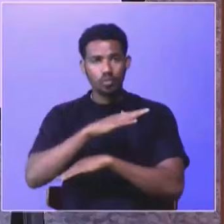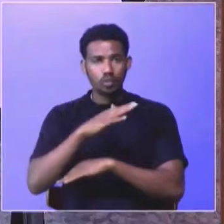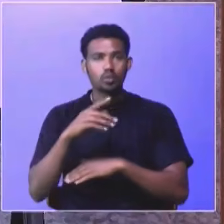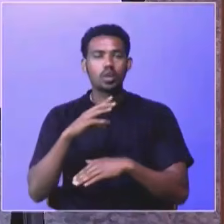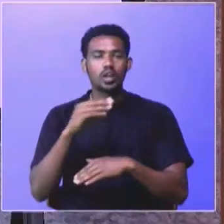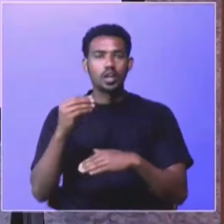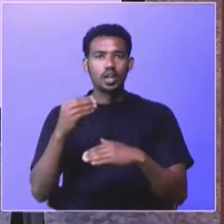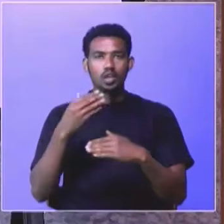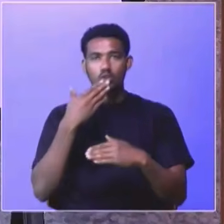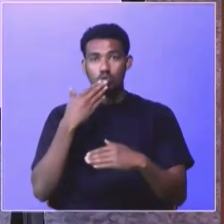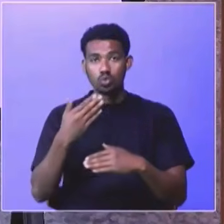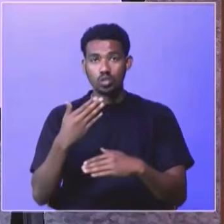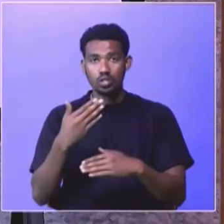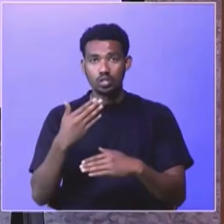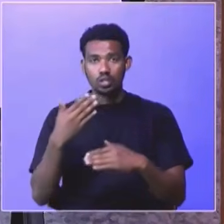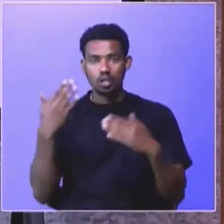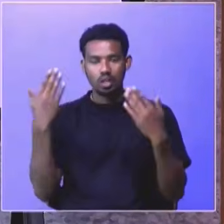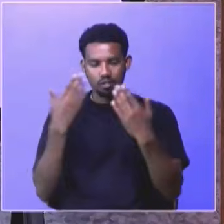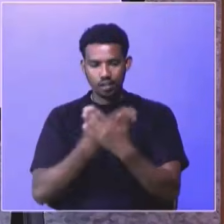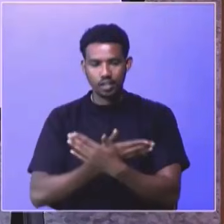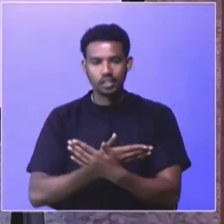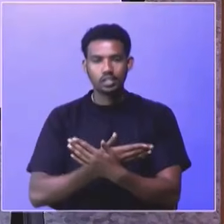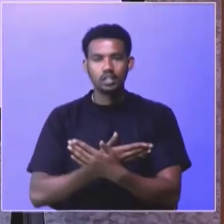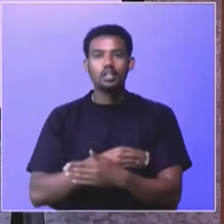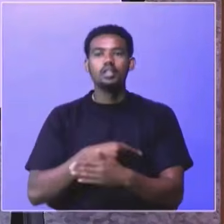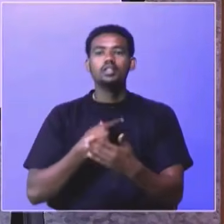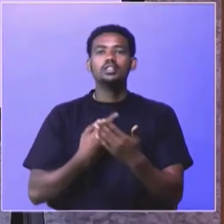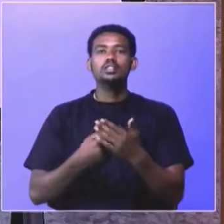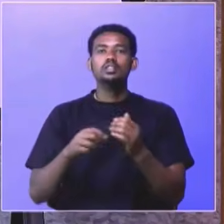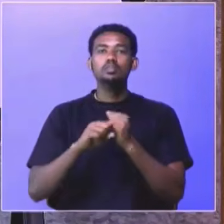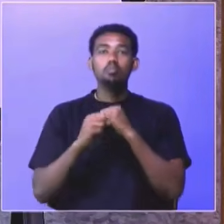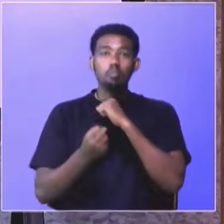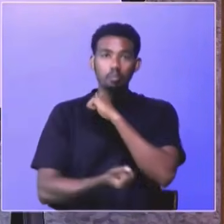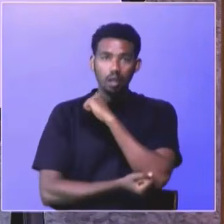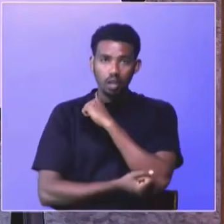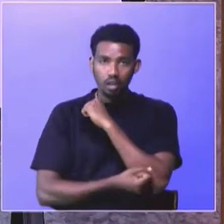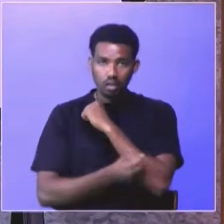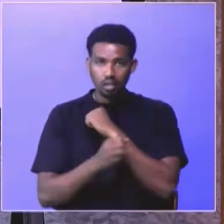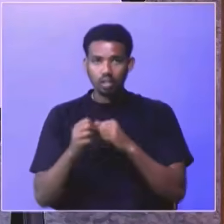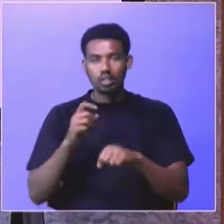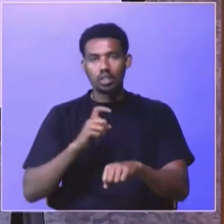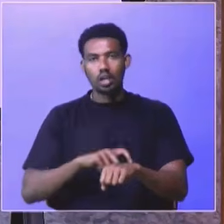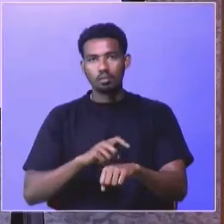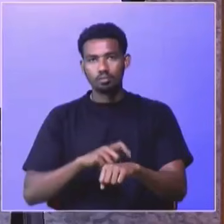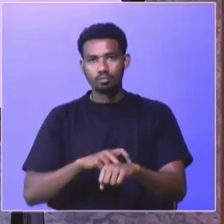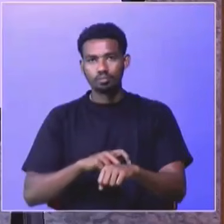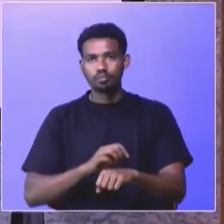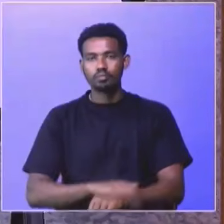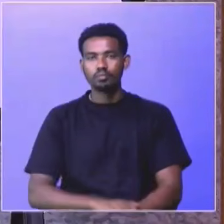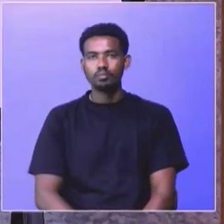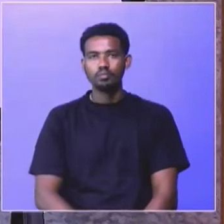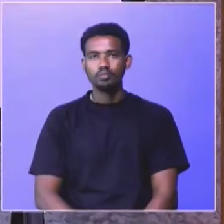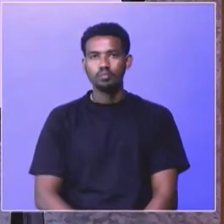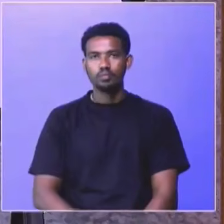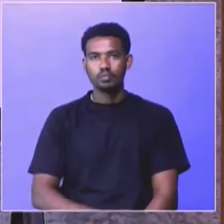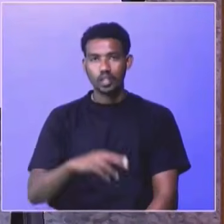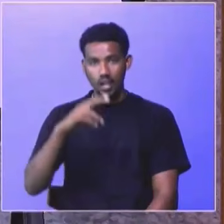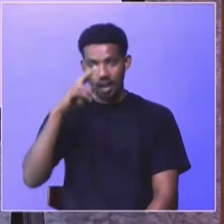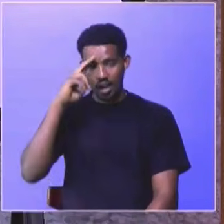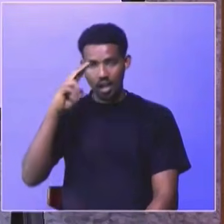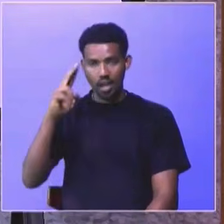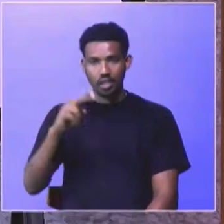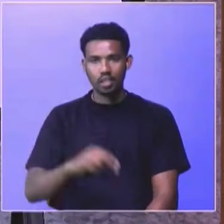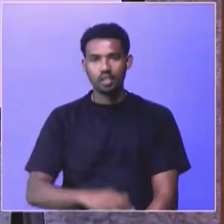evening. It depends the time. And also, students, we will learn about informal methods by using, say,